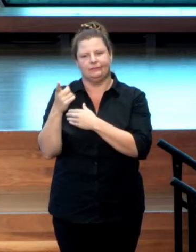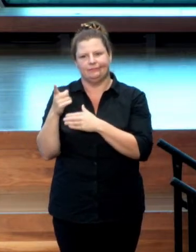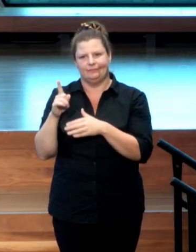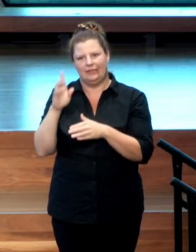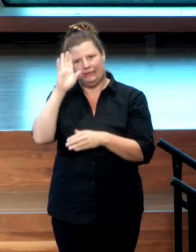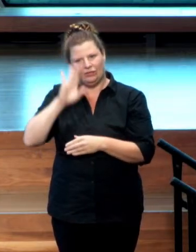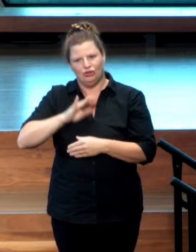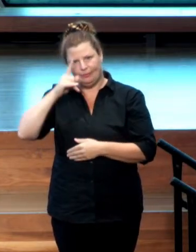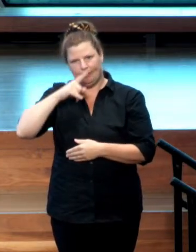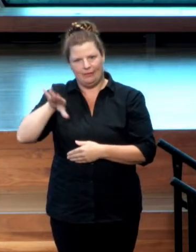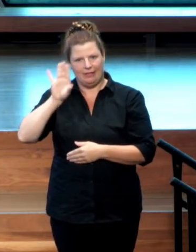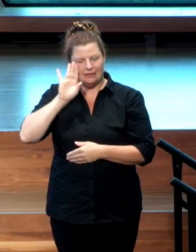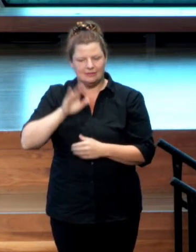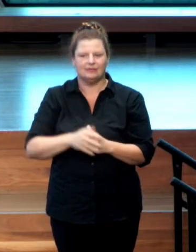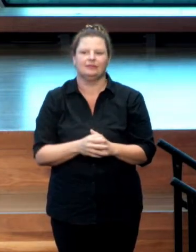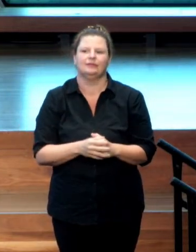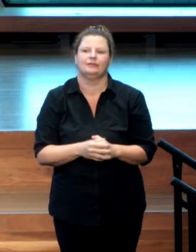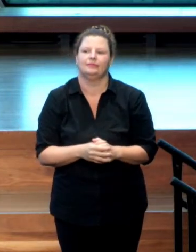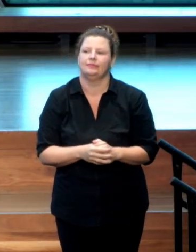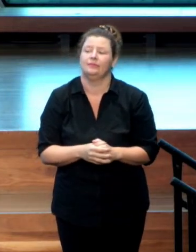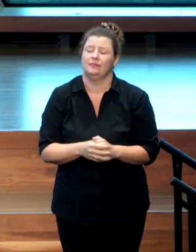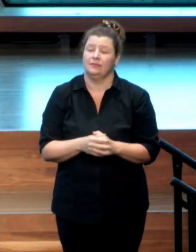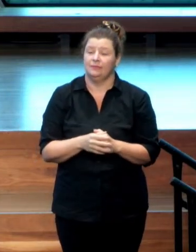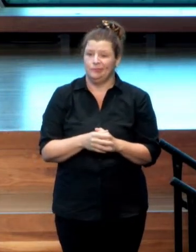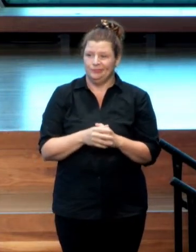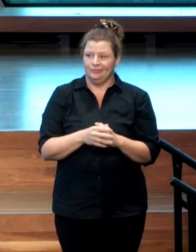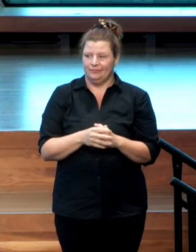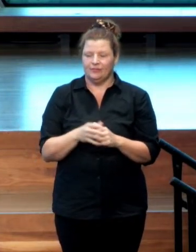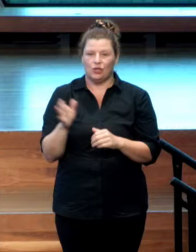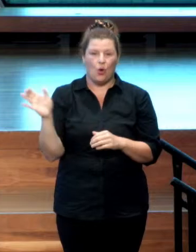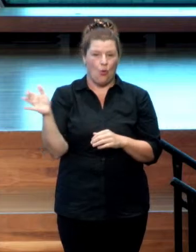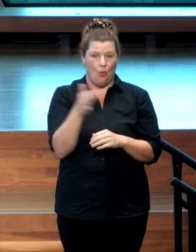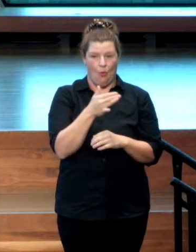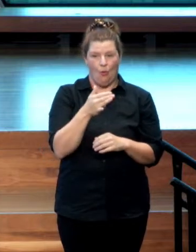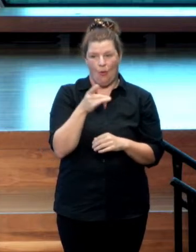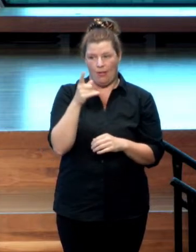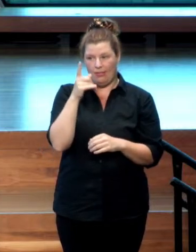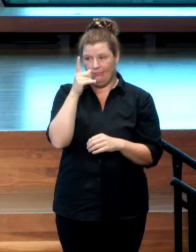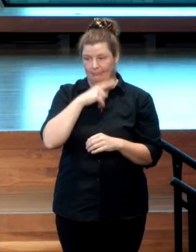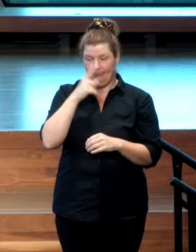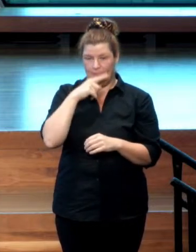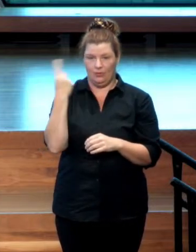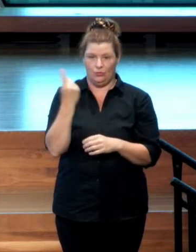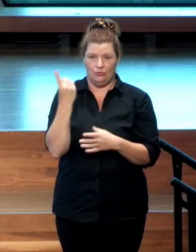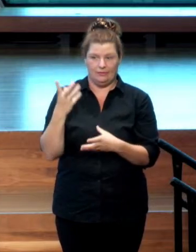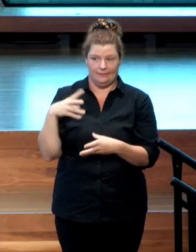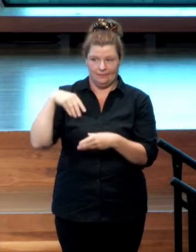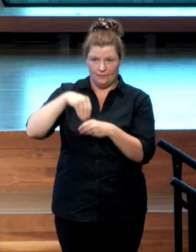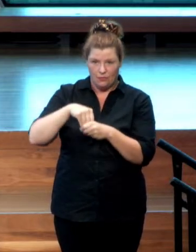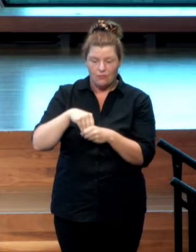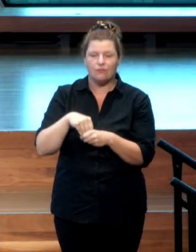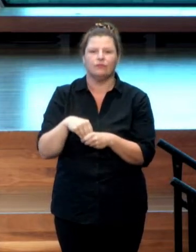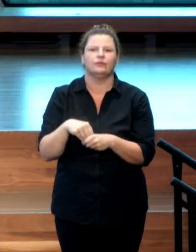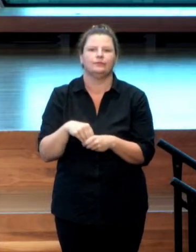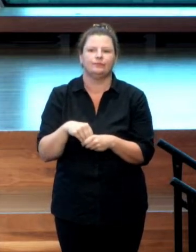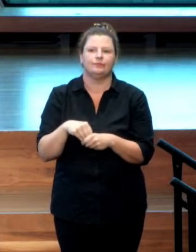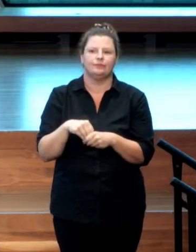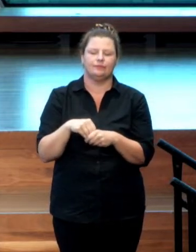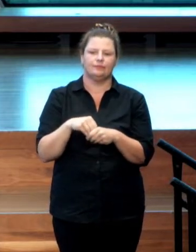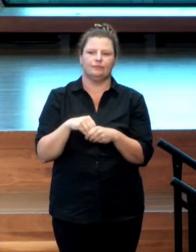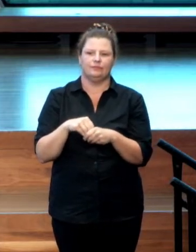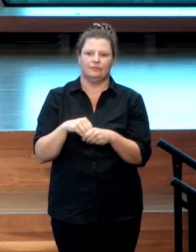To Paul Delarosa, Gail Jones, Yumna Kasard, Brendan Colley, and Sophie Cunningham, it was